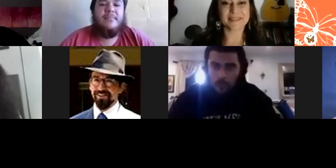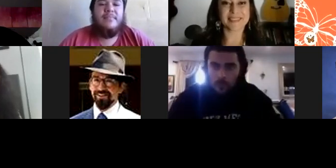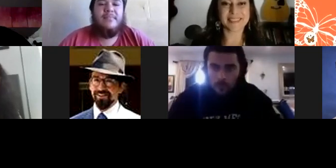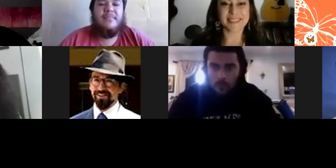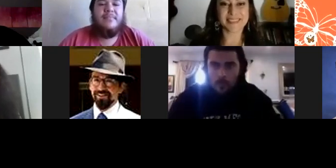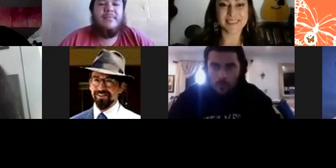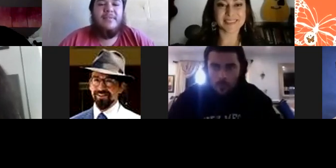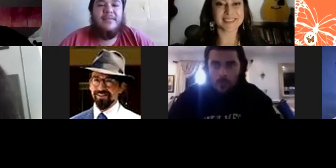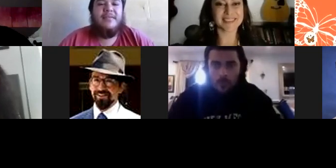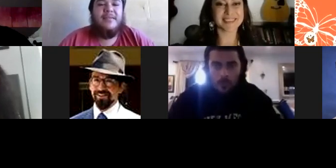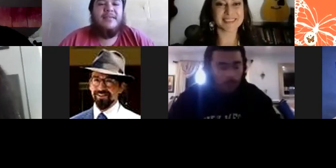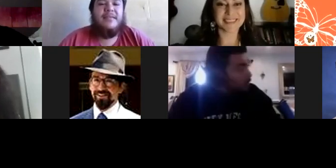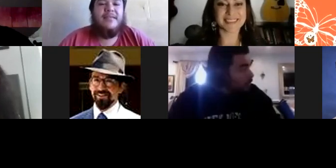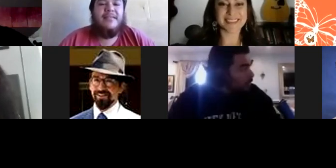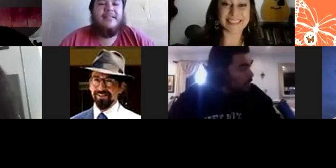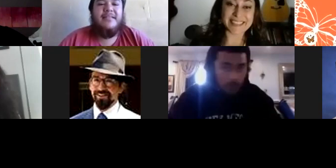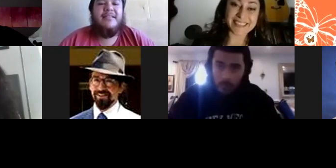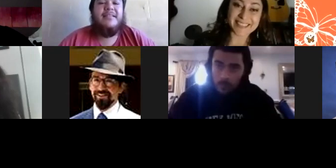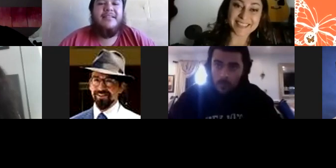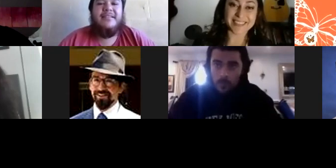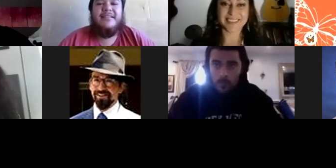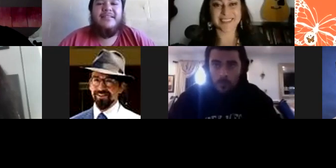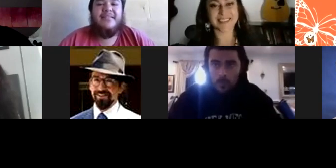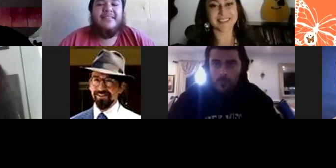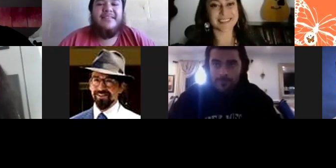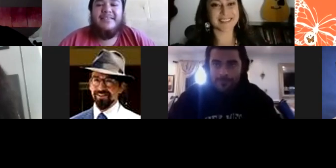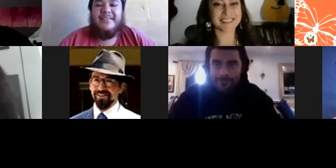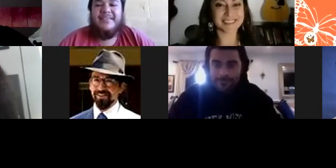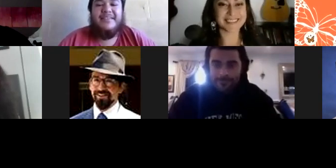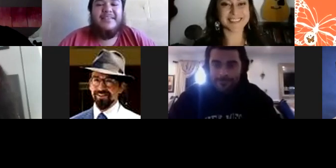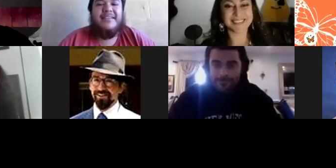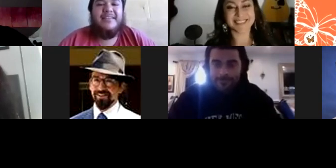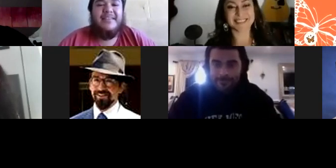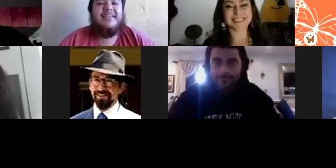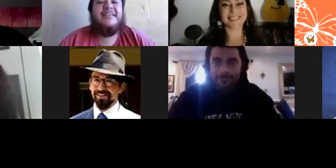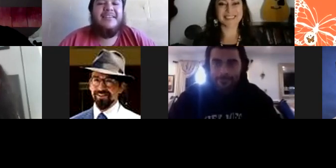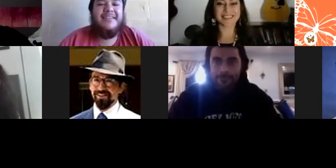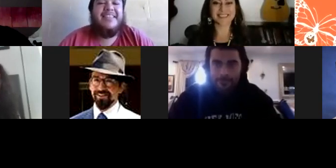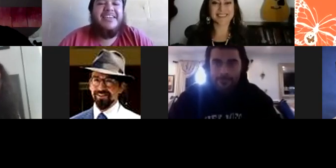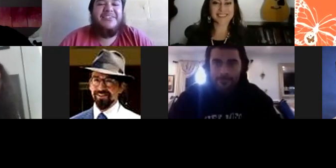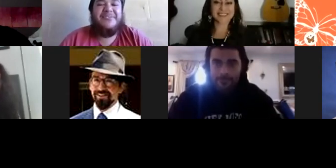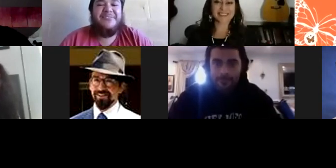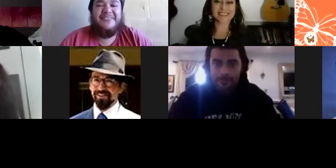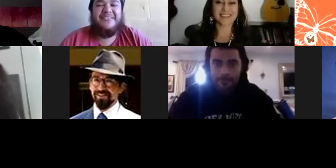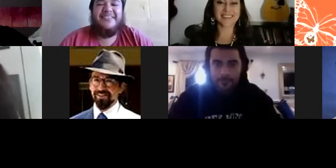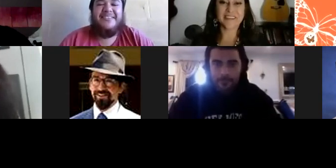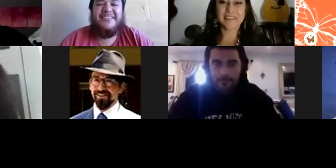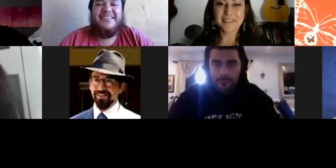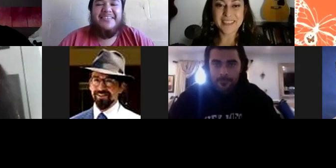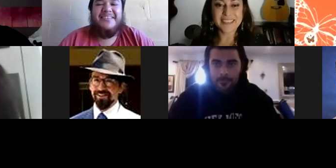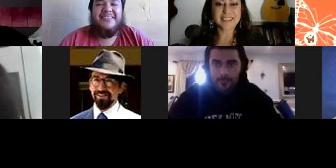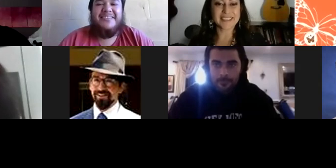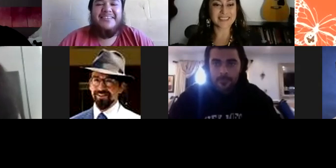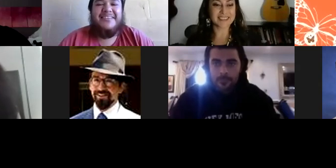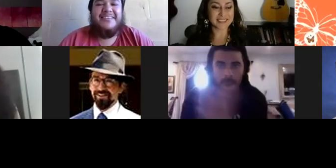media. And Rubicela Gamboa is our student club advisor. Thank you. Thank you. Thank you,